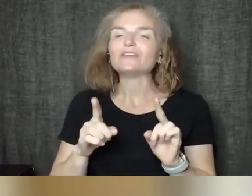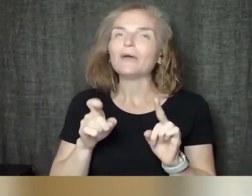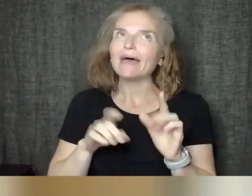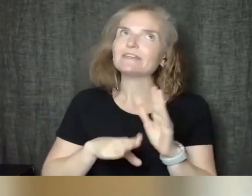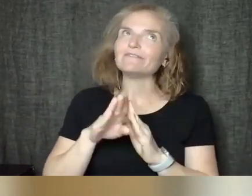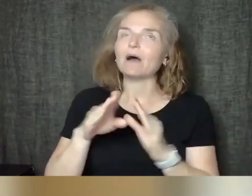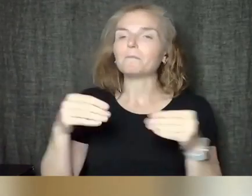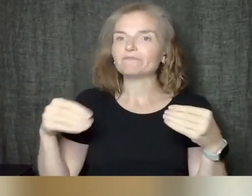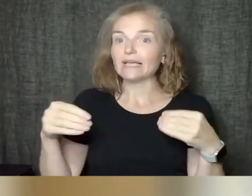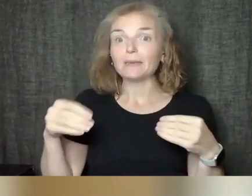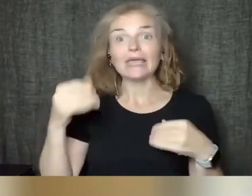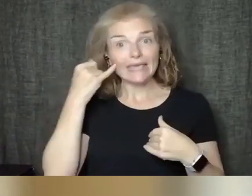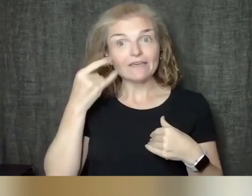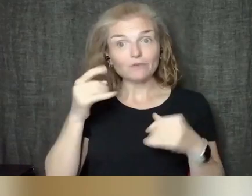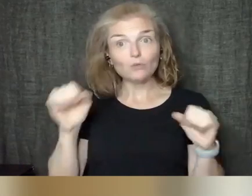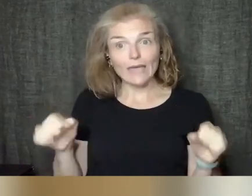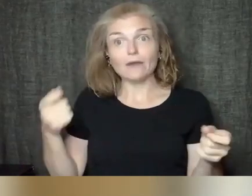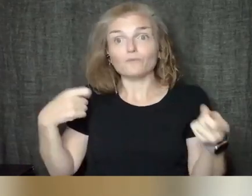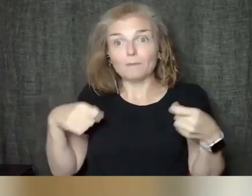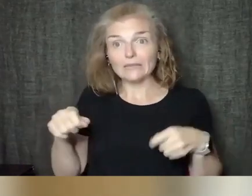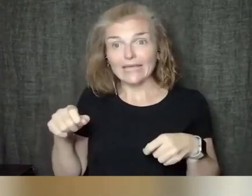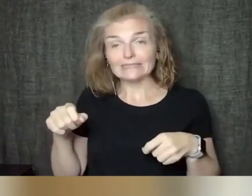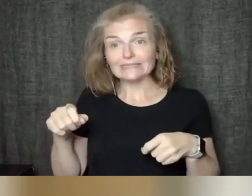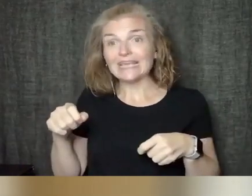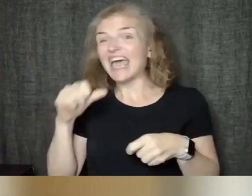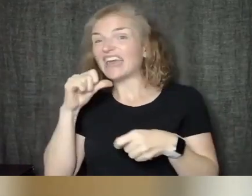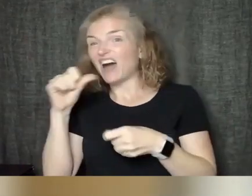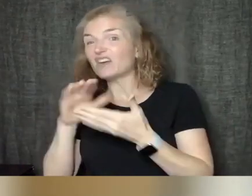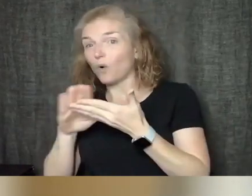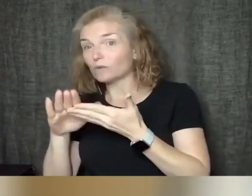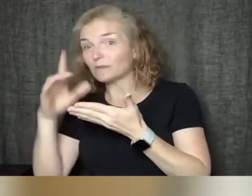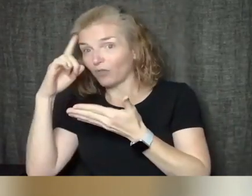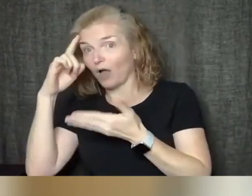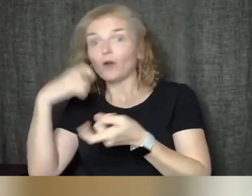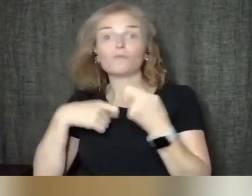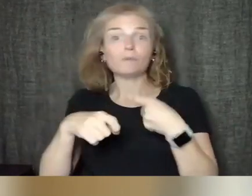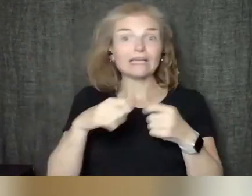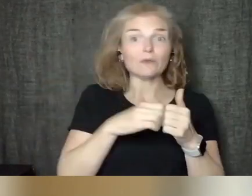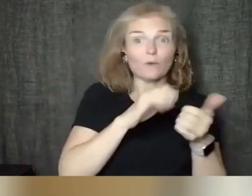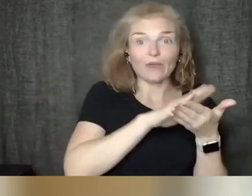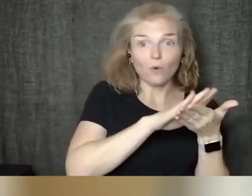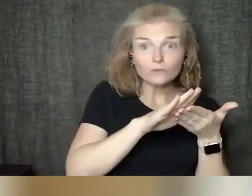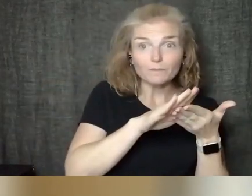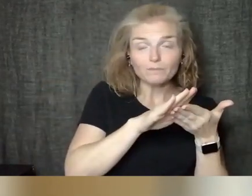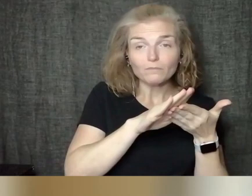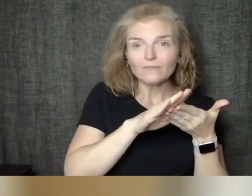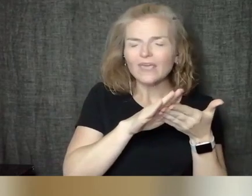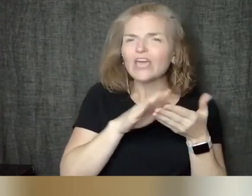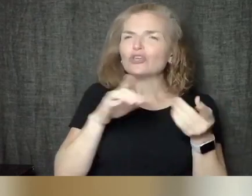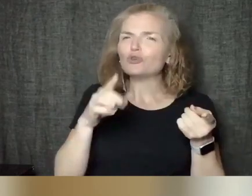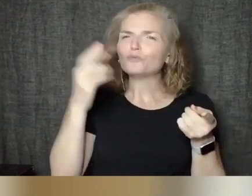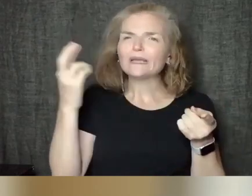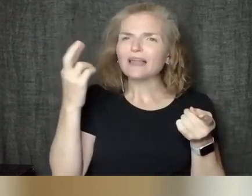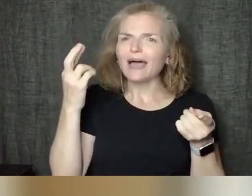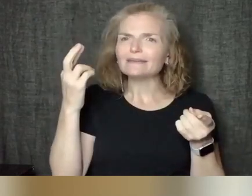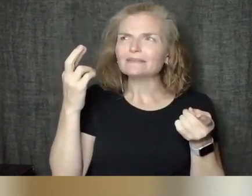able to replace an unwholesome thought with a wholesome one, you know you're not stuck. And so many people think they're stuck